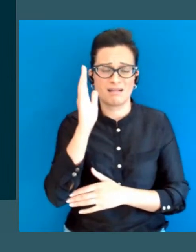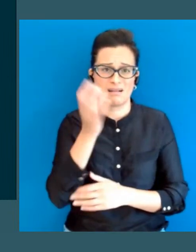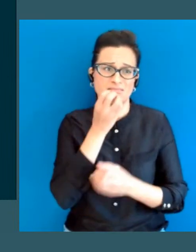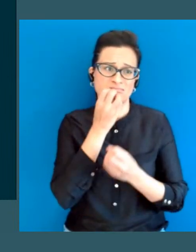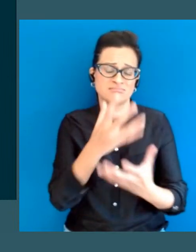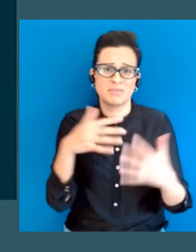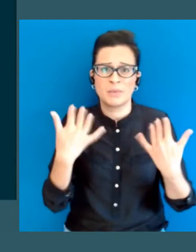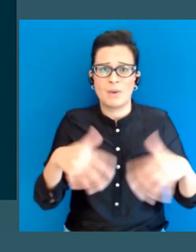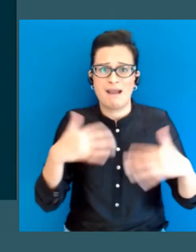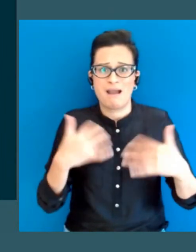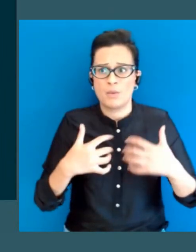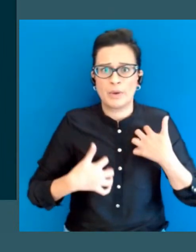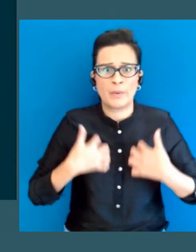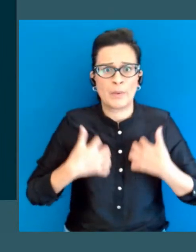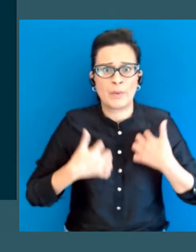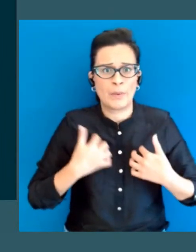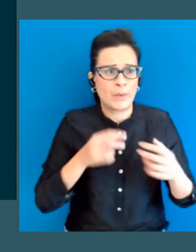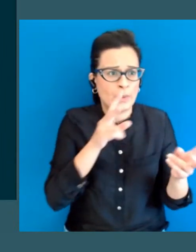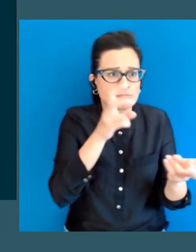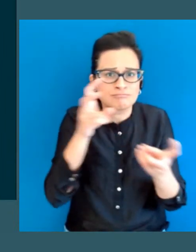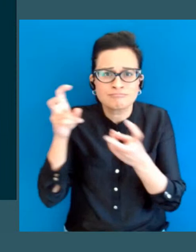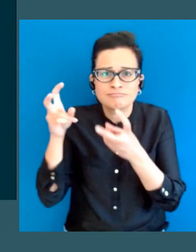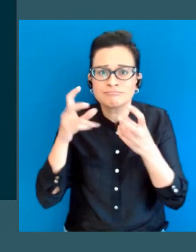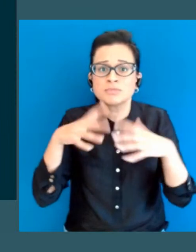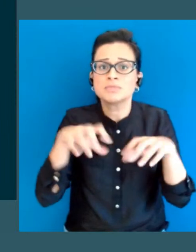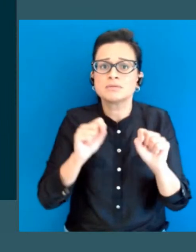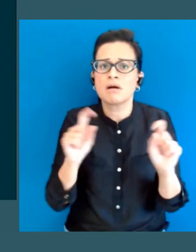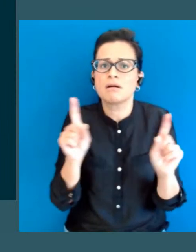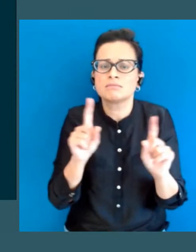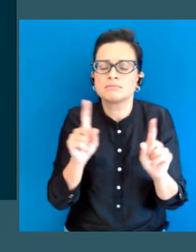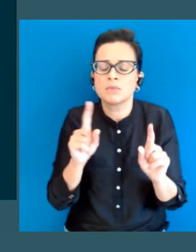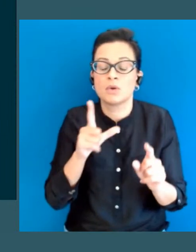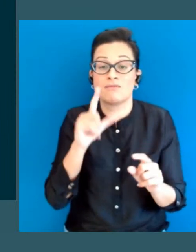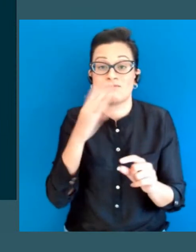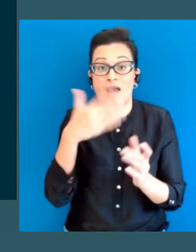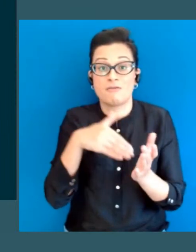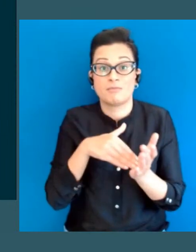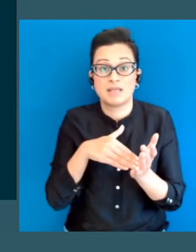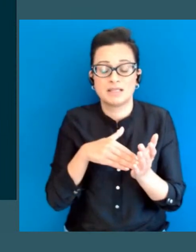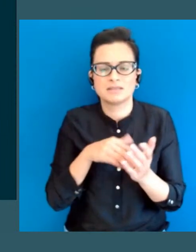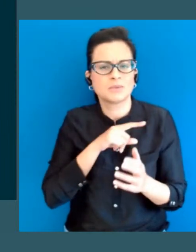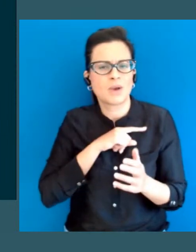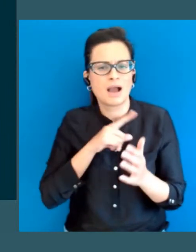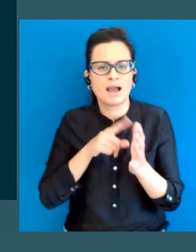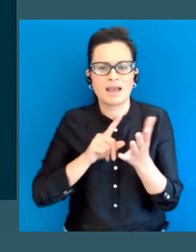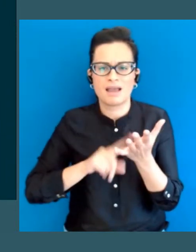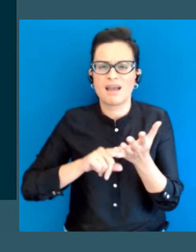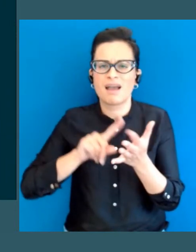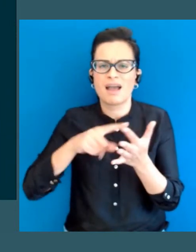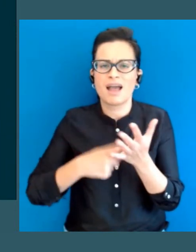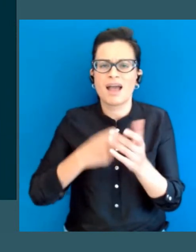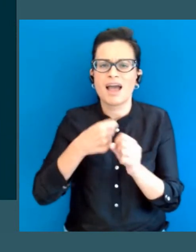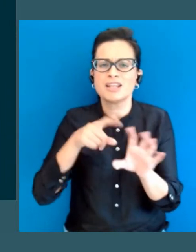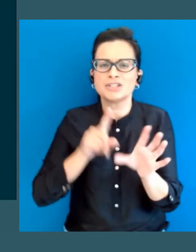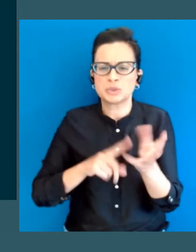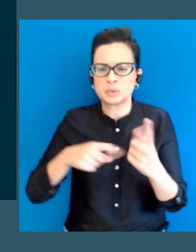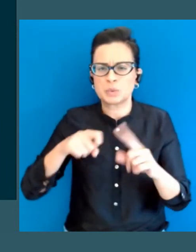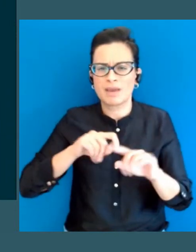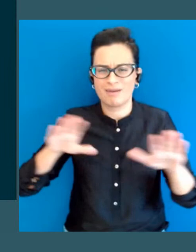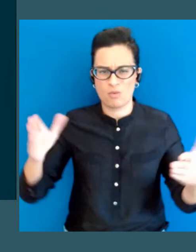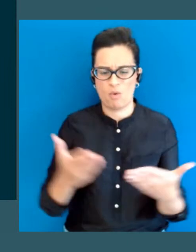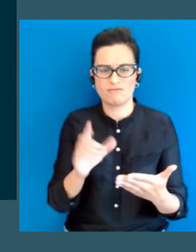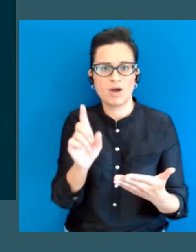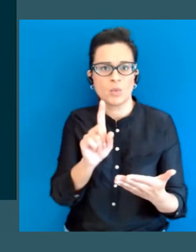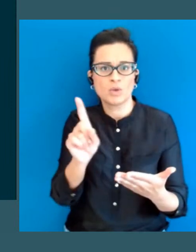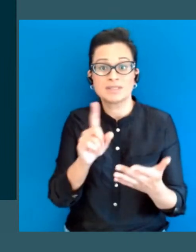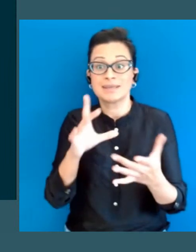them. We just want to start off taking 5 minutes to learn a little bit more about what Allergy UK can offer to the allergic